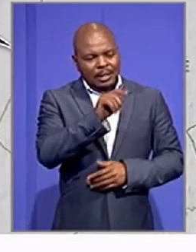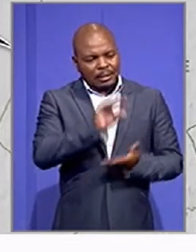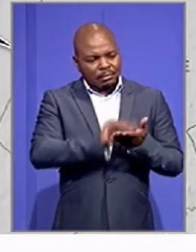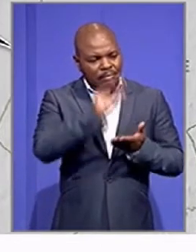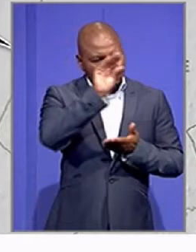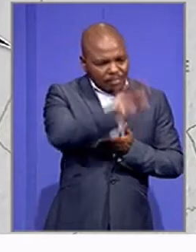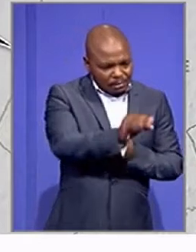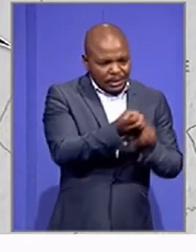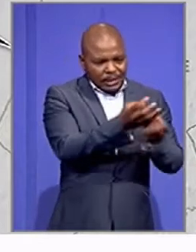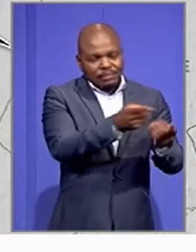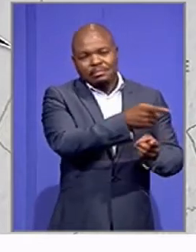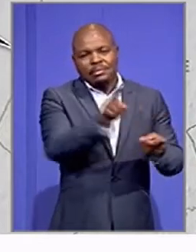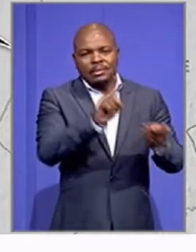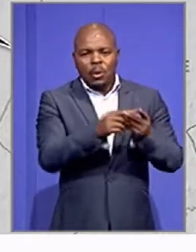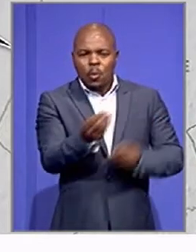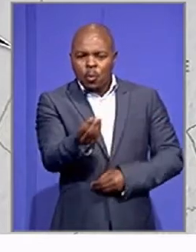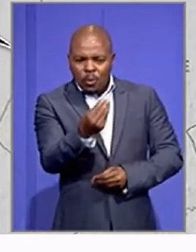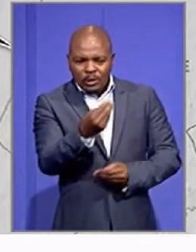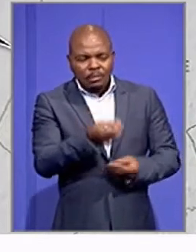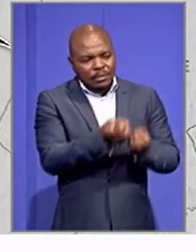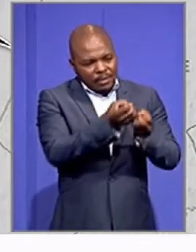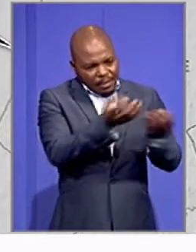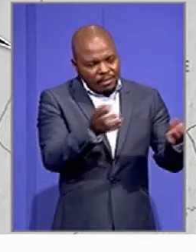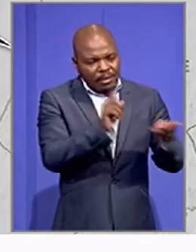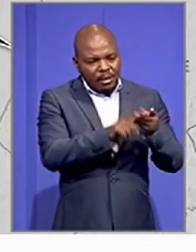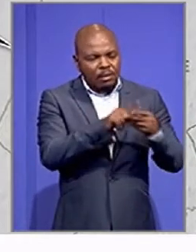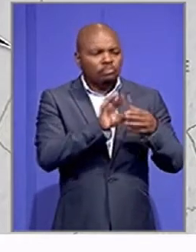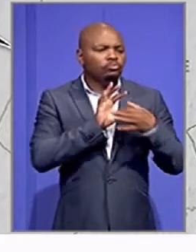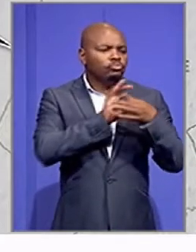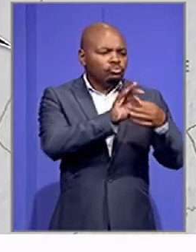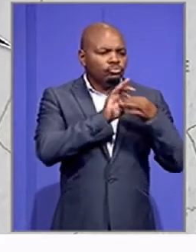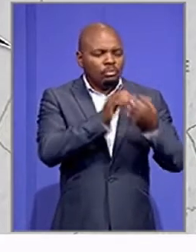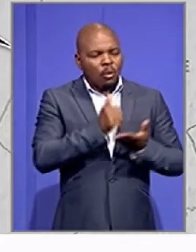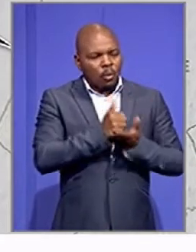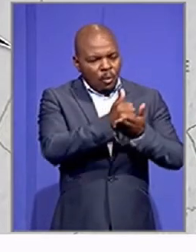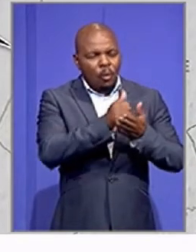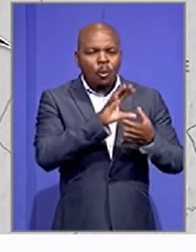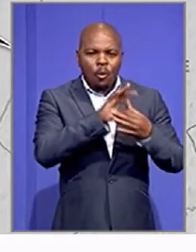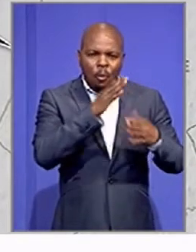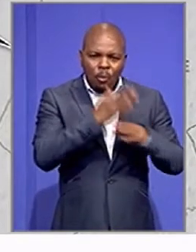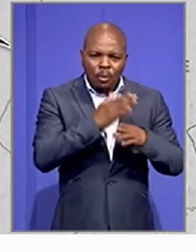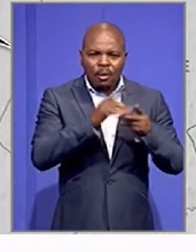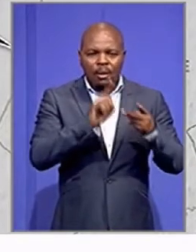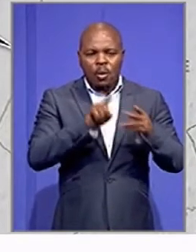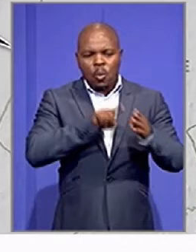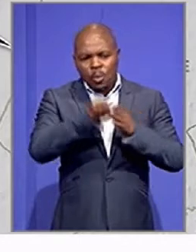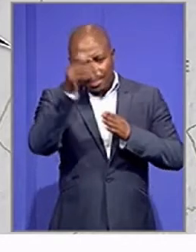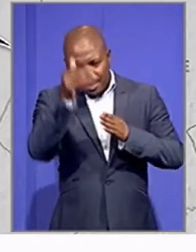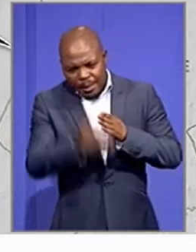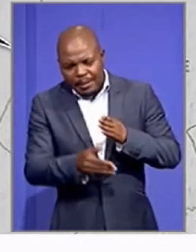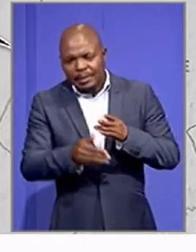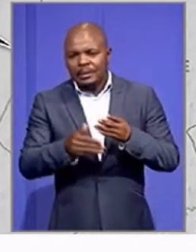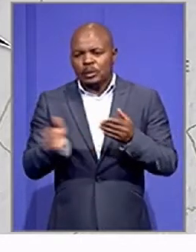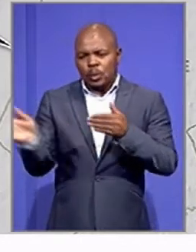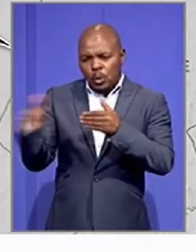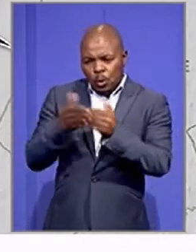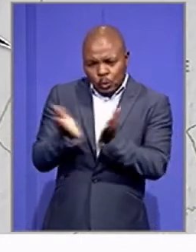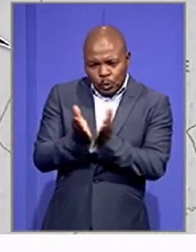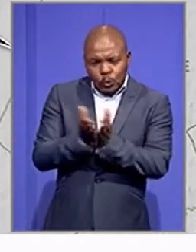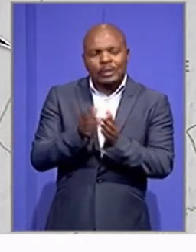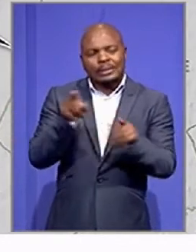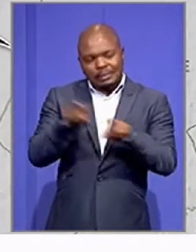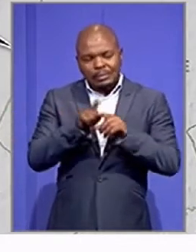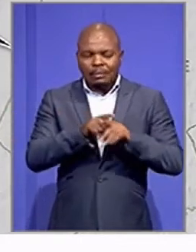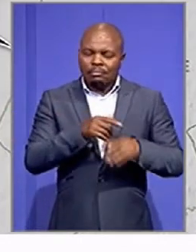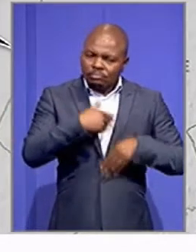groups, interface with them, help them with homework, work with them during weekends, work with them when schools are closed. And that's why as SATU, we are